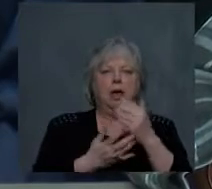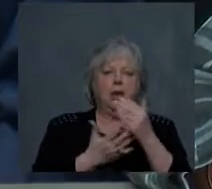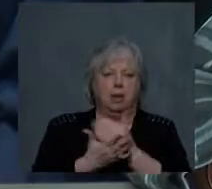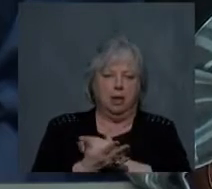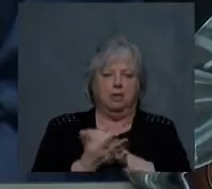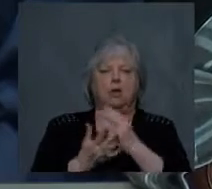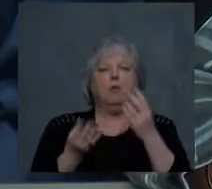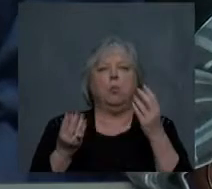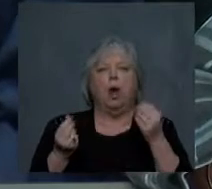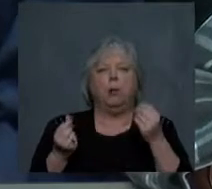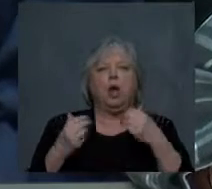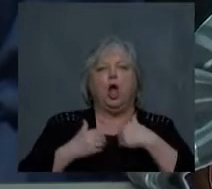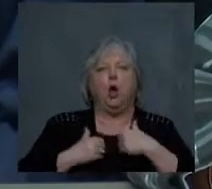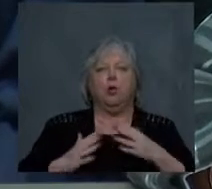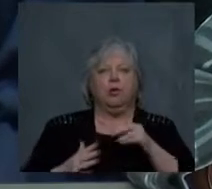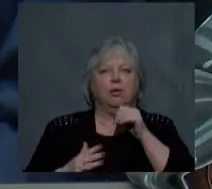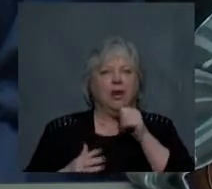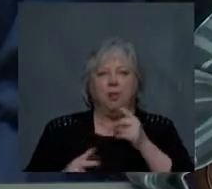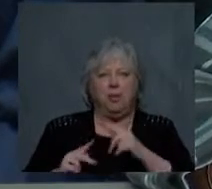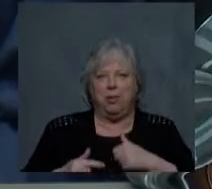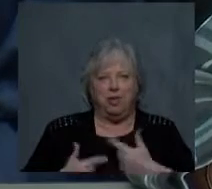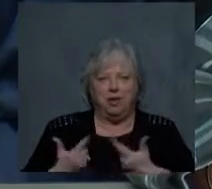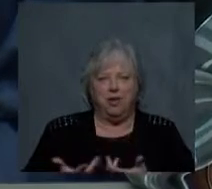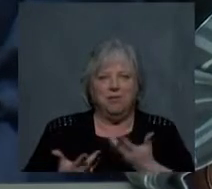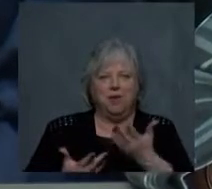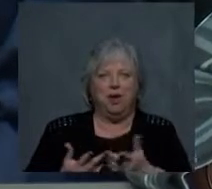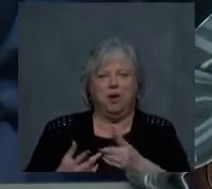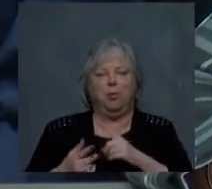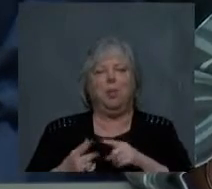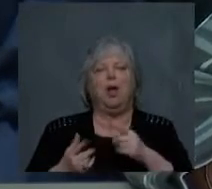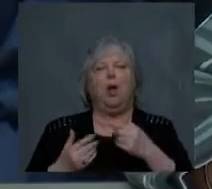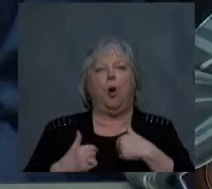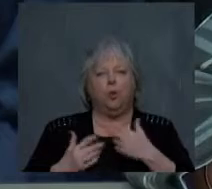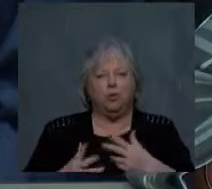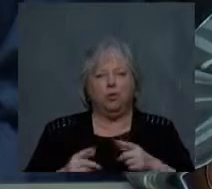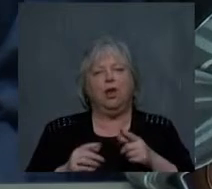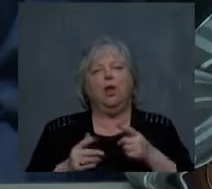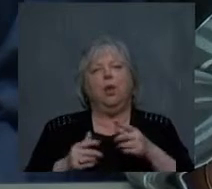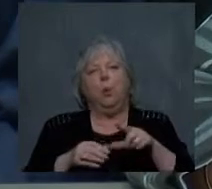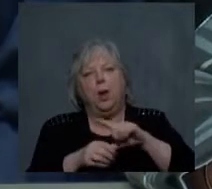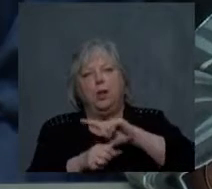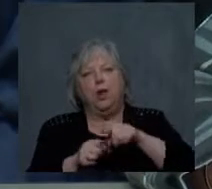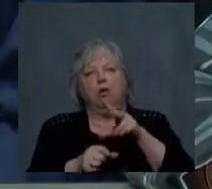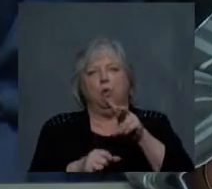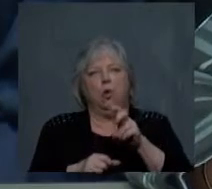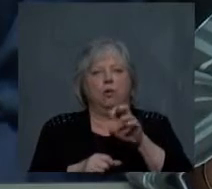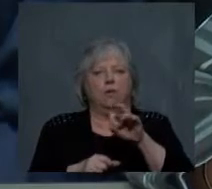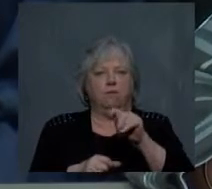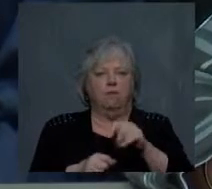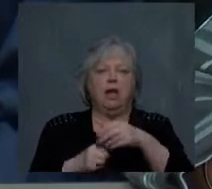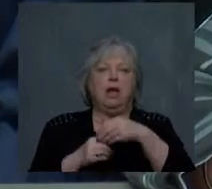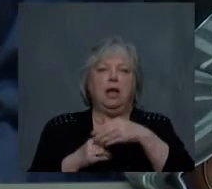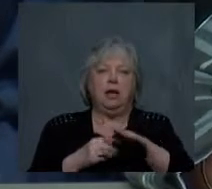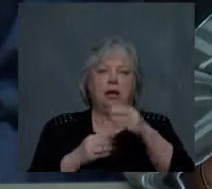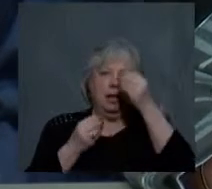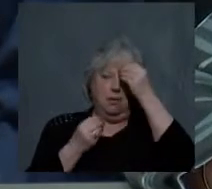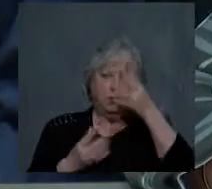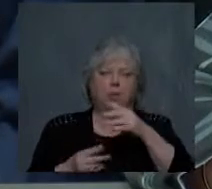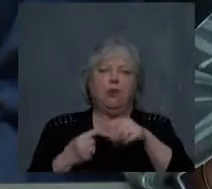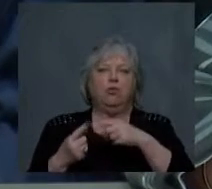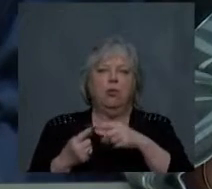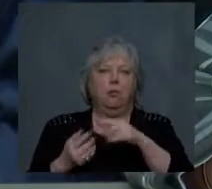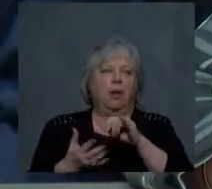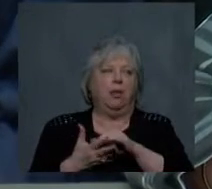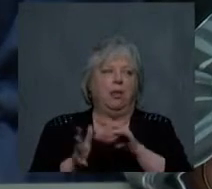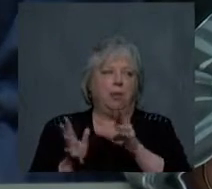not residents, property owners, within 200 feet of the site, and mail them a certified notice of the date and time of public hearing. Those